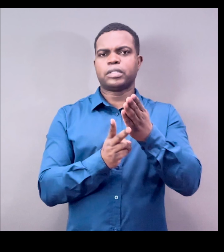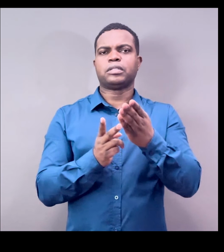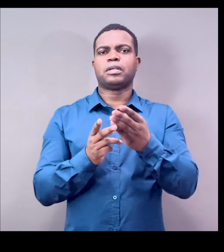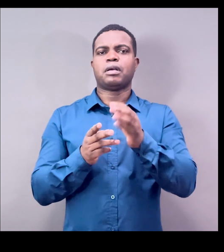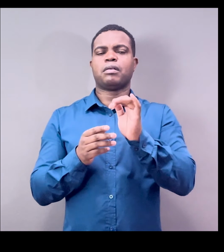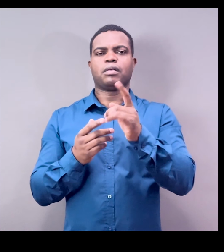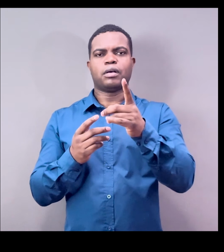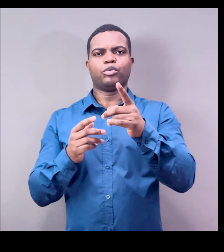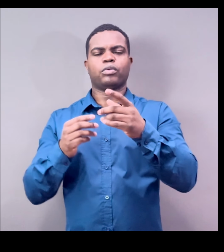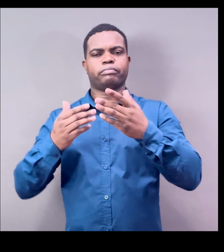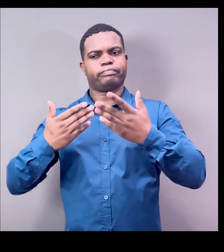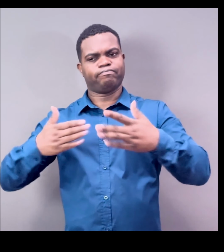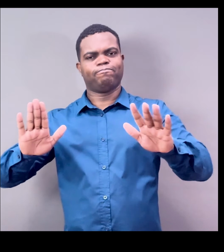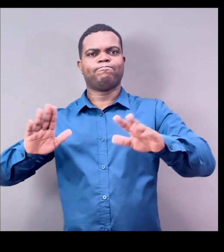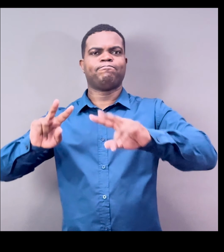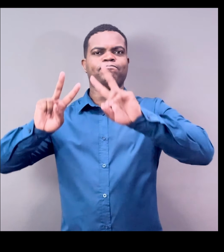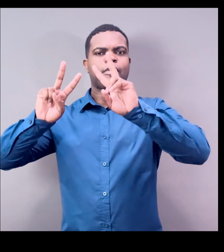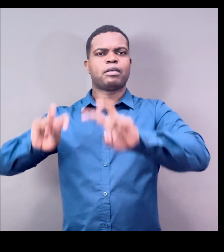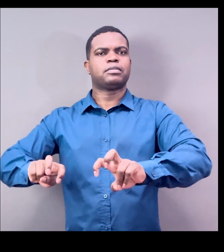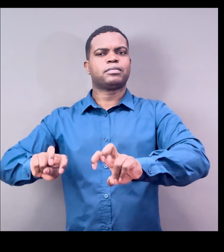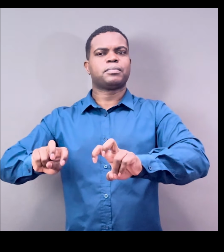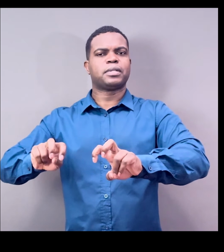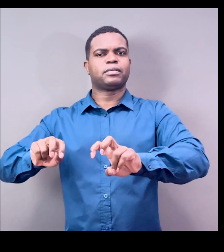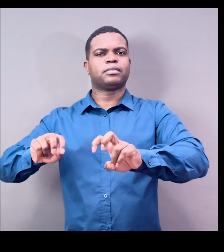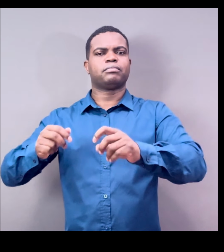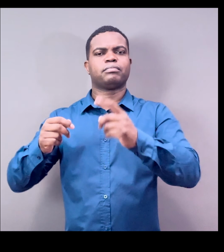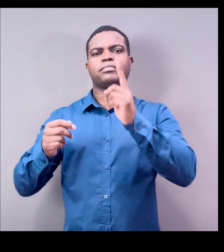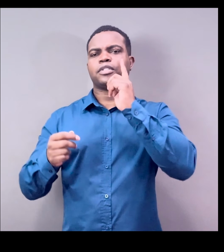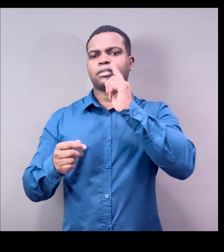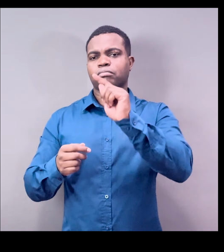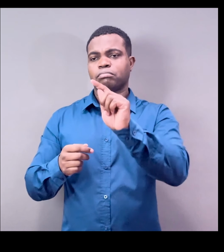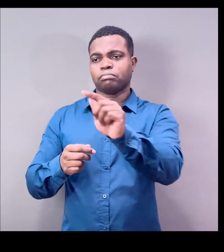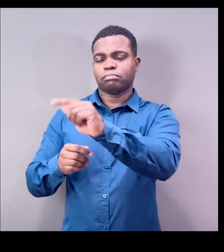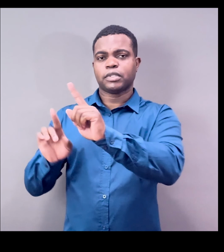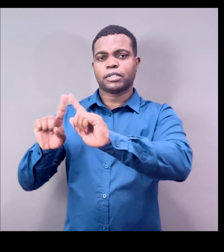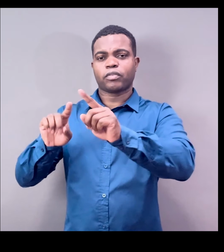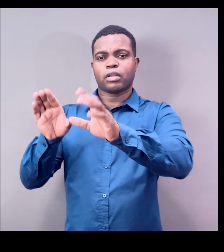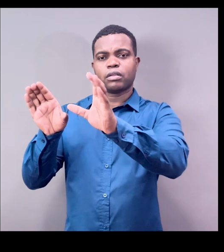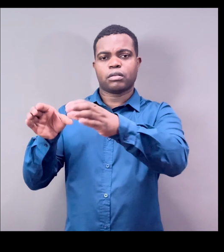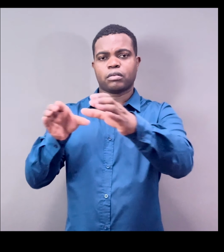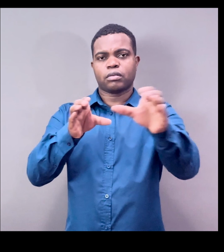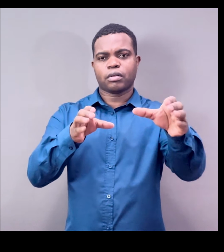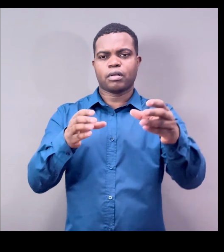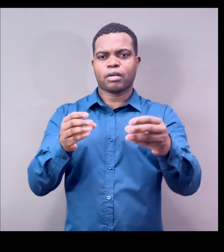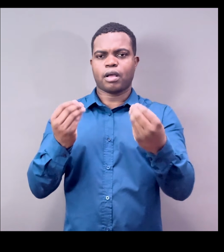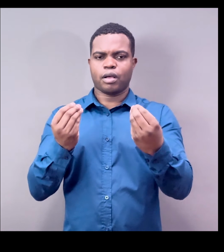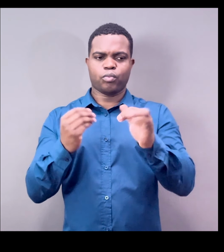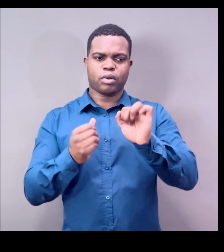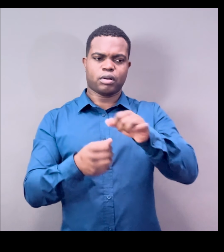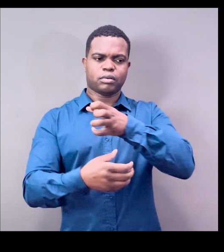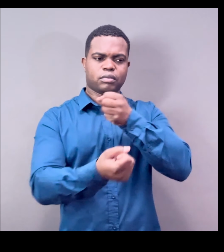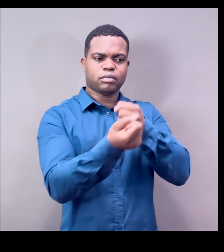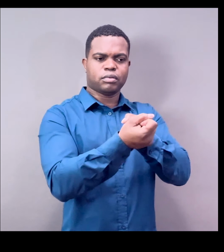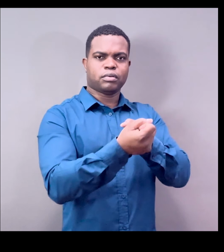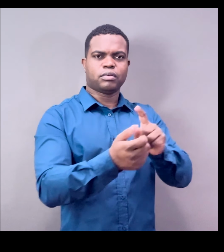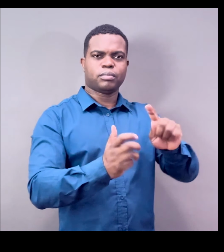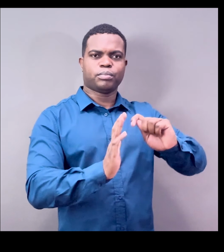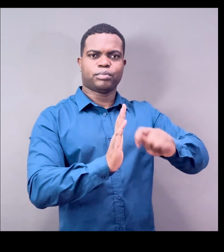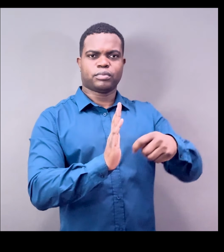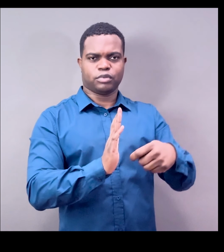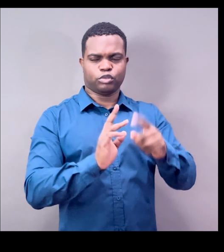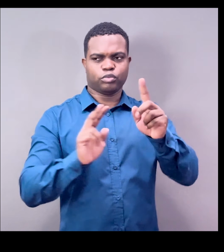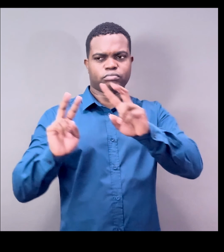assessment. Start thinking about what each of these stakeholders group can contribute to the project.